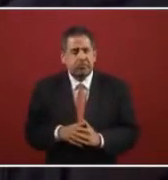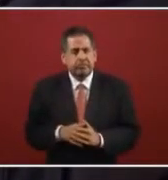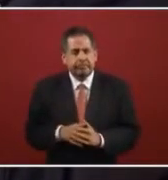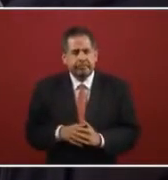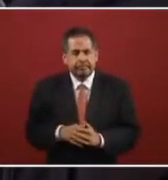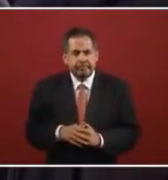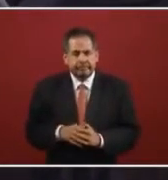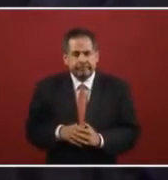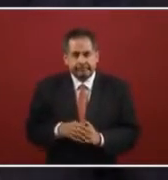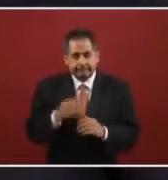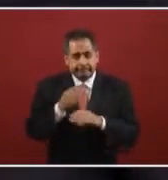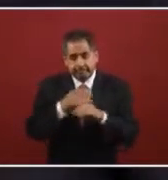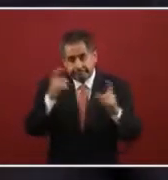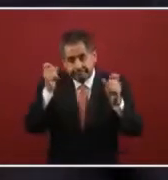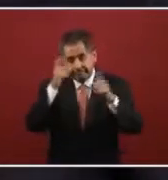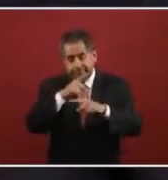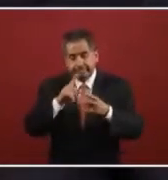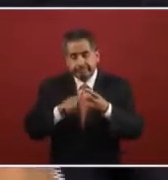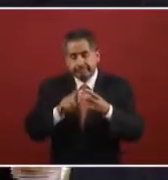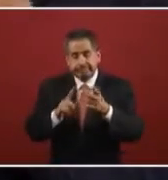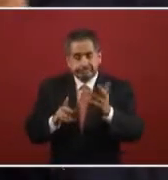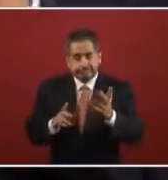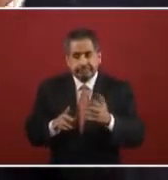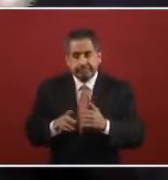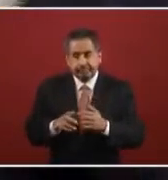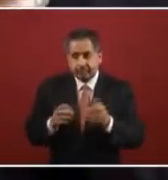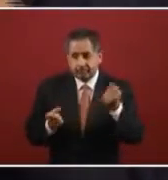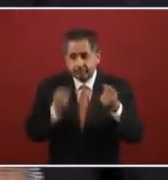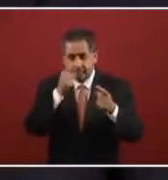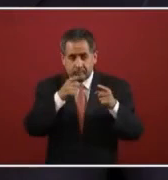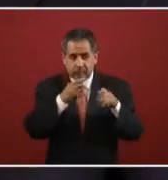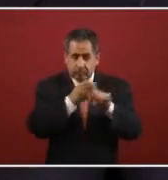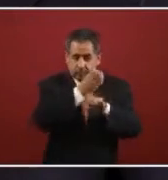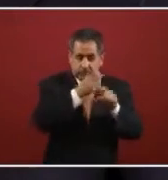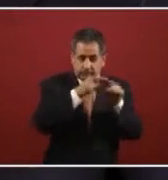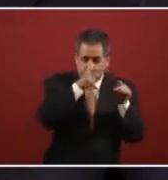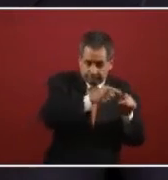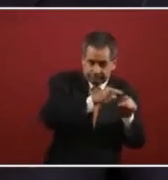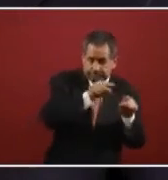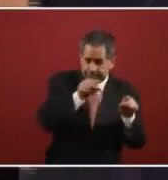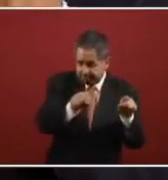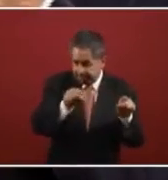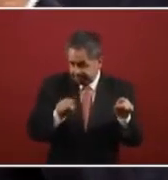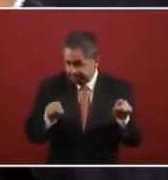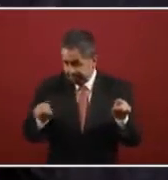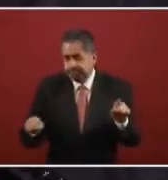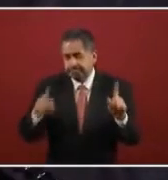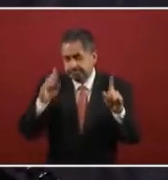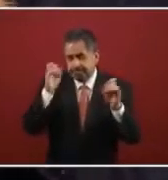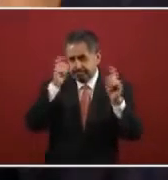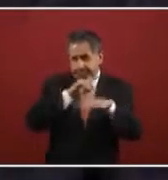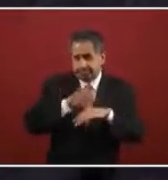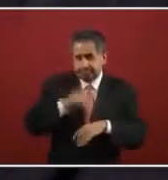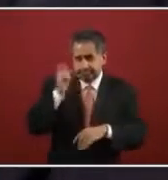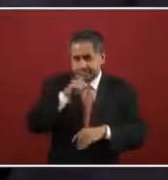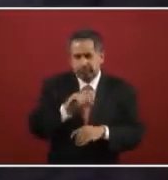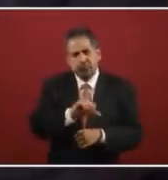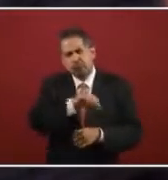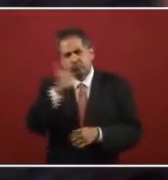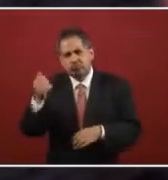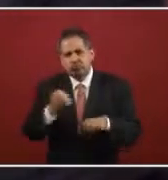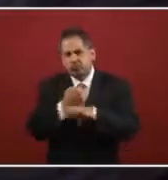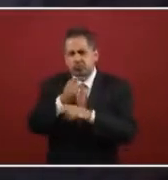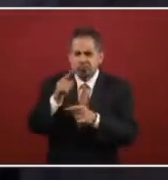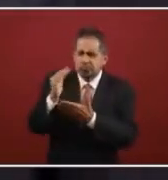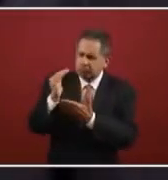it's complica más complicated en algunos in estados. certain states. En otros In